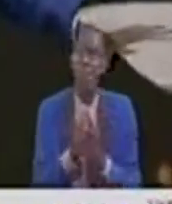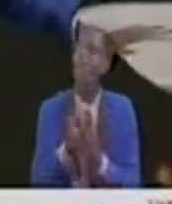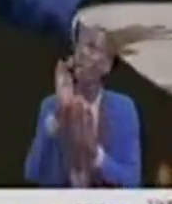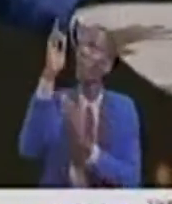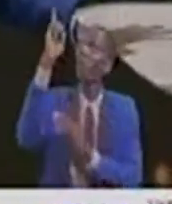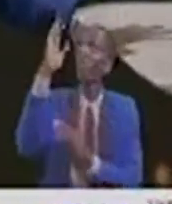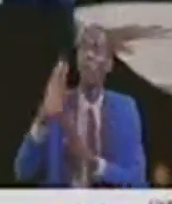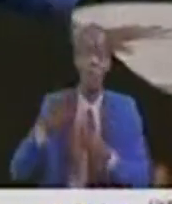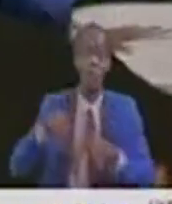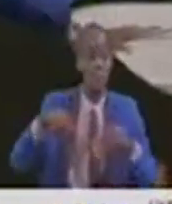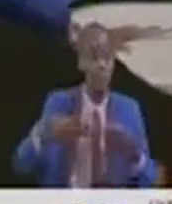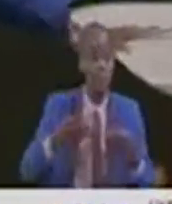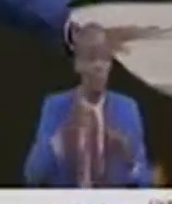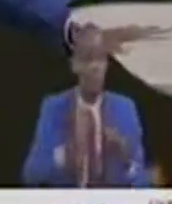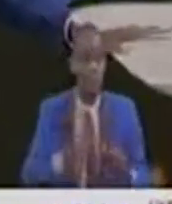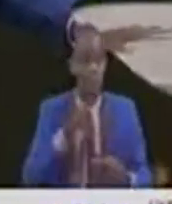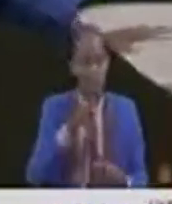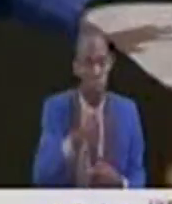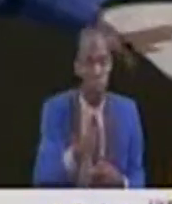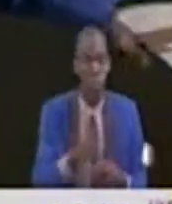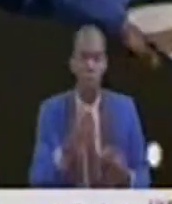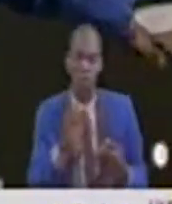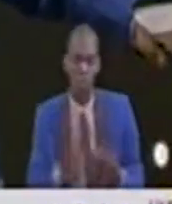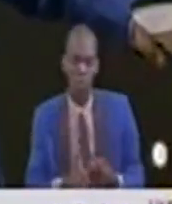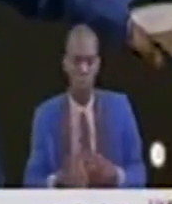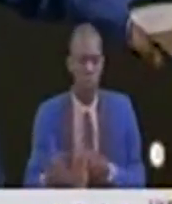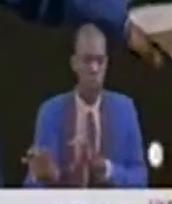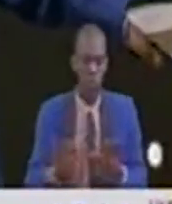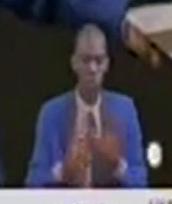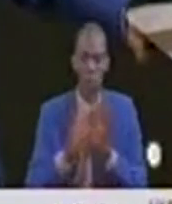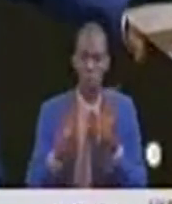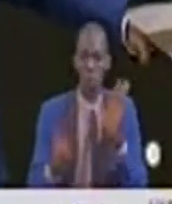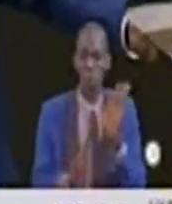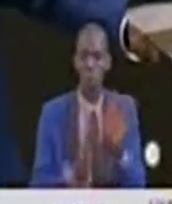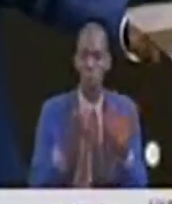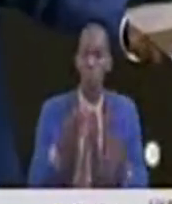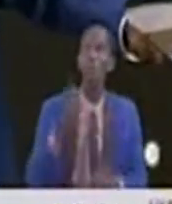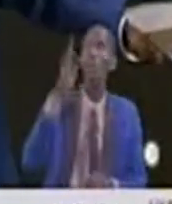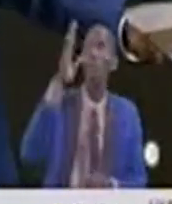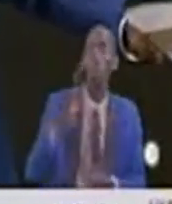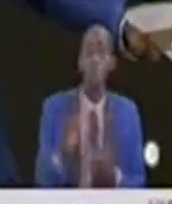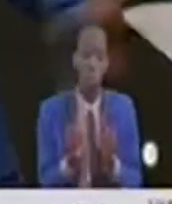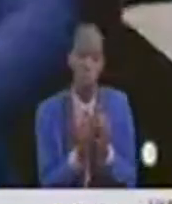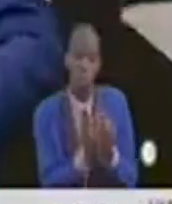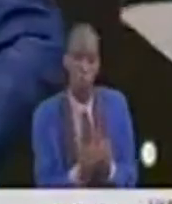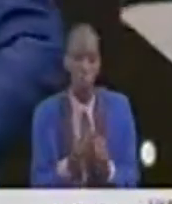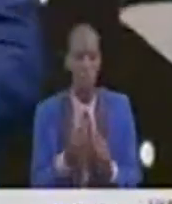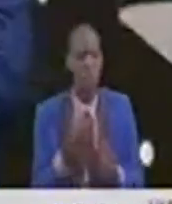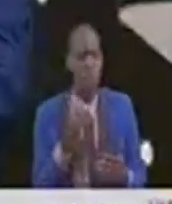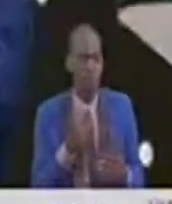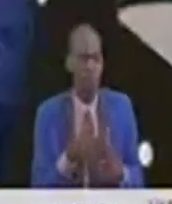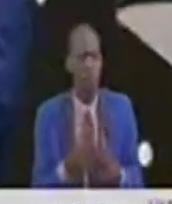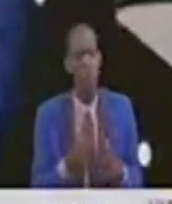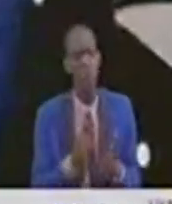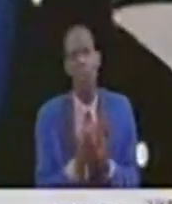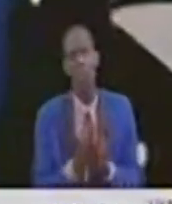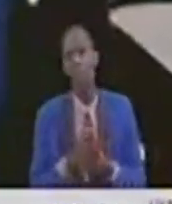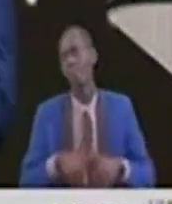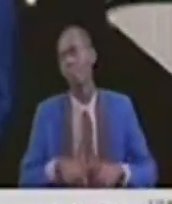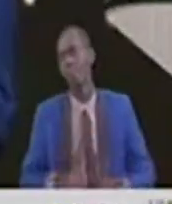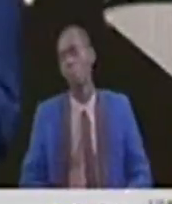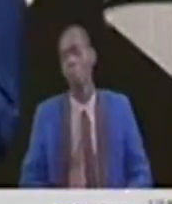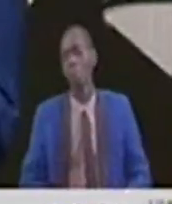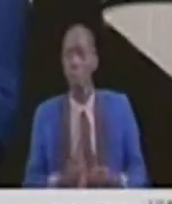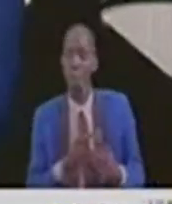you will fulfill God's will with him, that the time you are tired. Or maybe it's the man. The